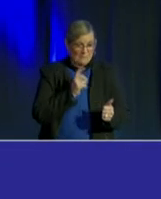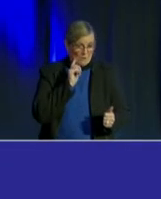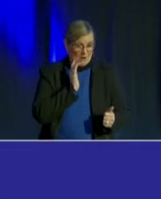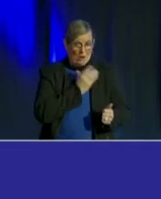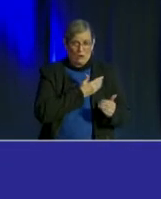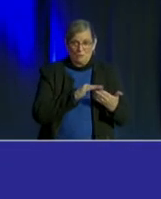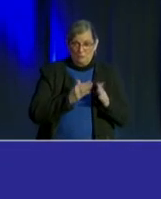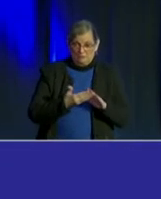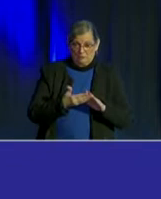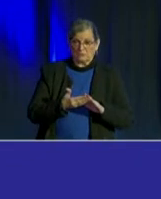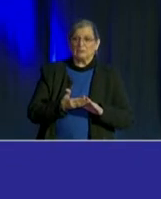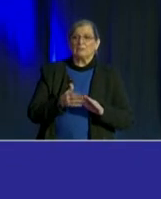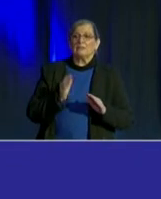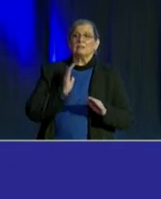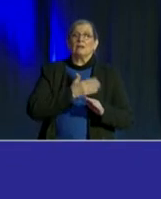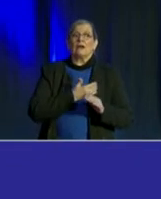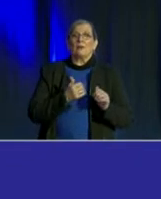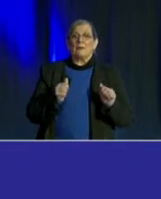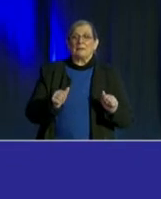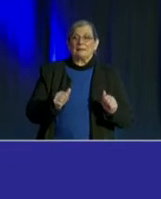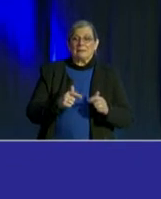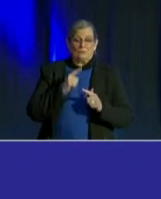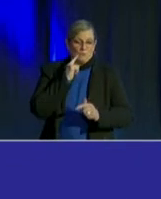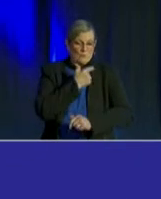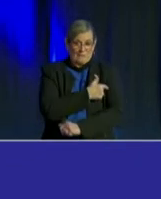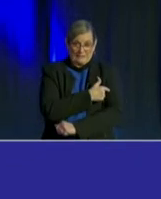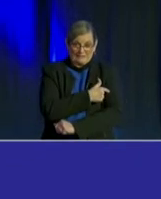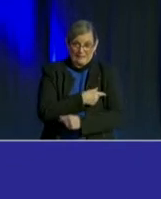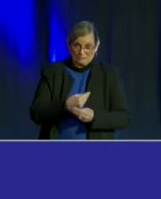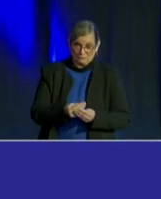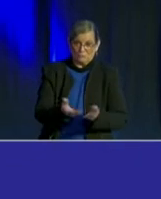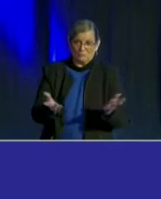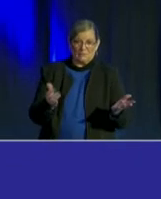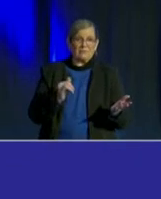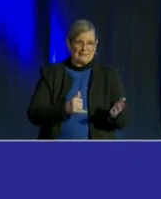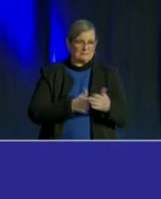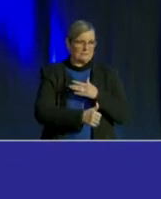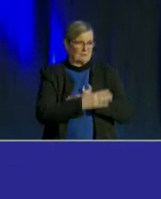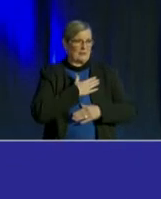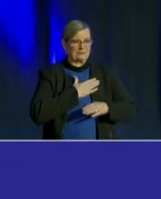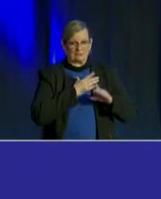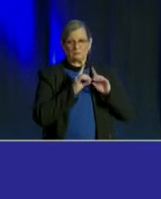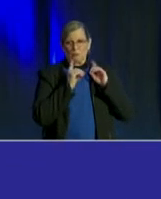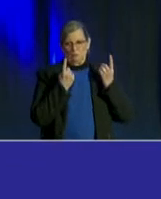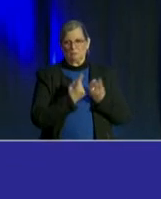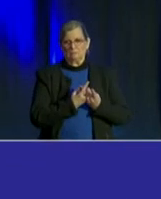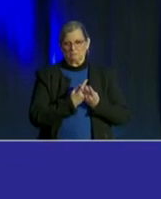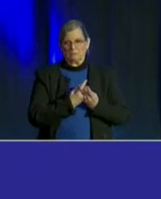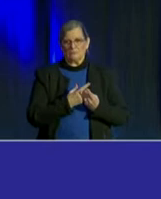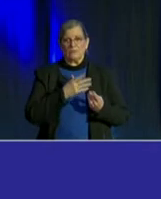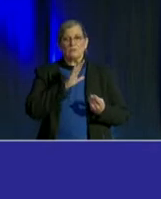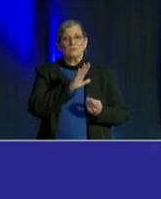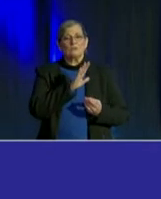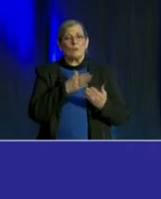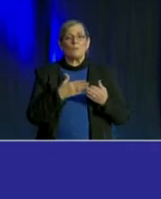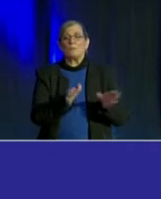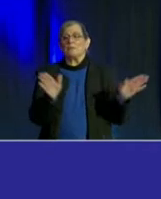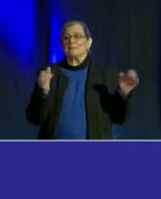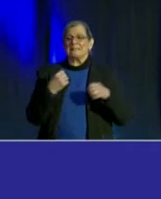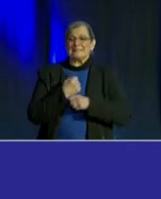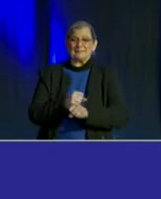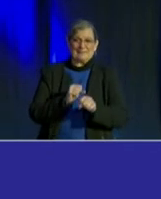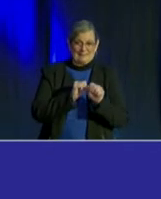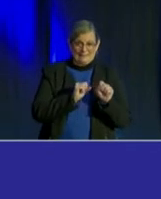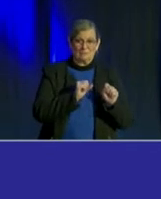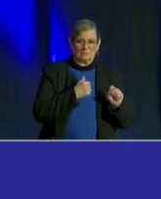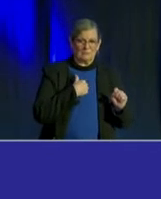our ability to vaccinate throughout the city. So your public safety entities were there for you throughout